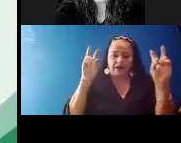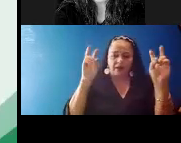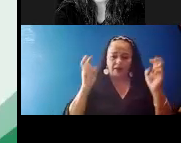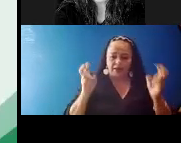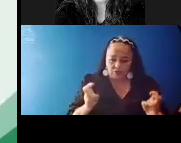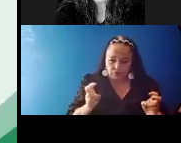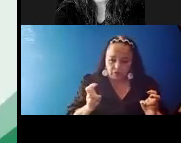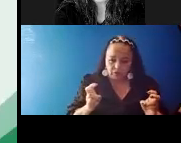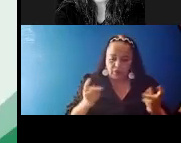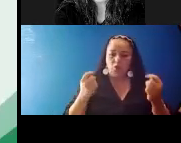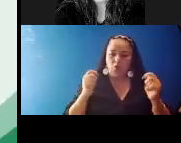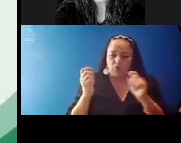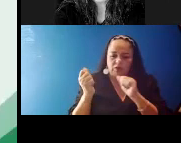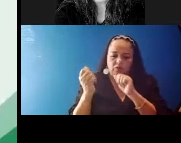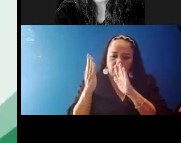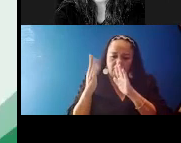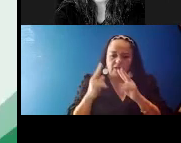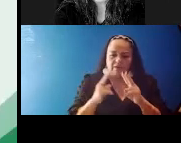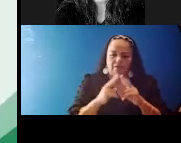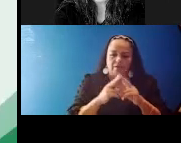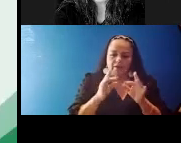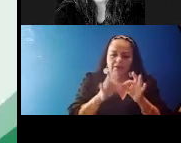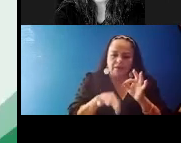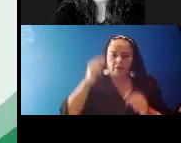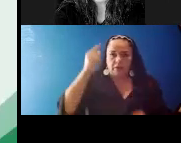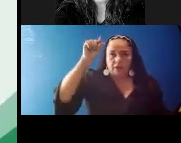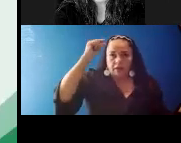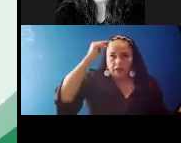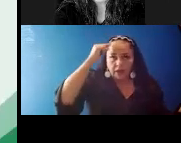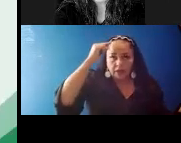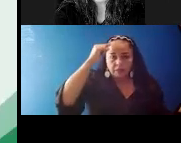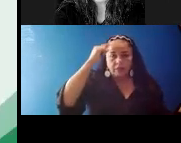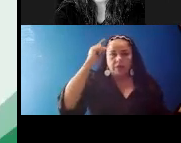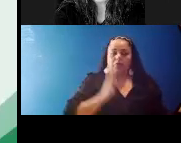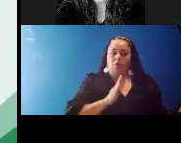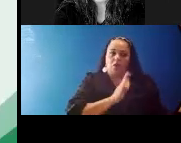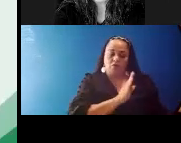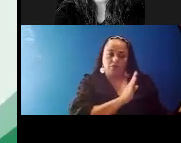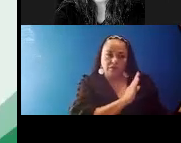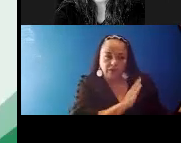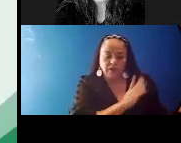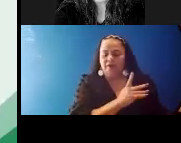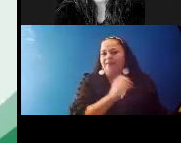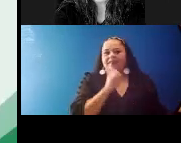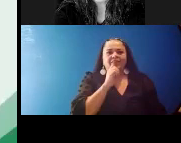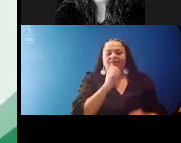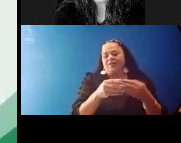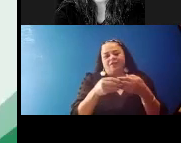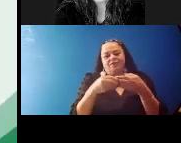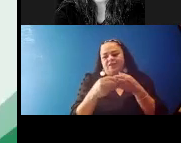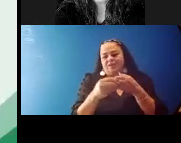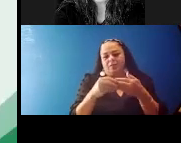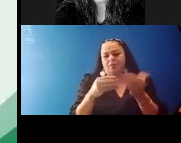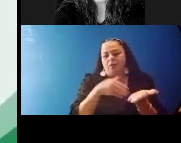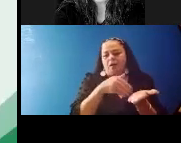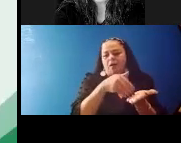folks. Just very simply, right, government, bureaucracy is not naturally structured to be flexible. So we often